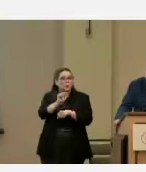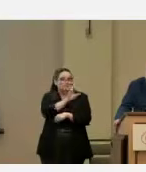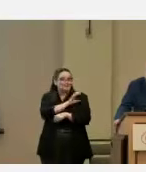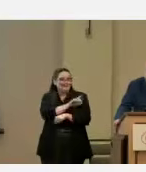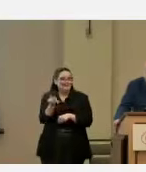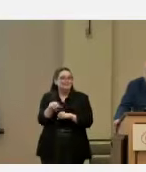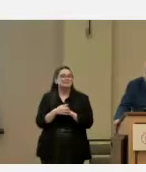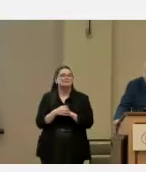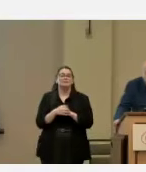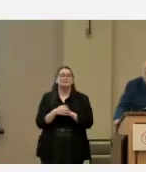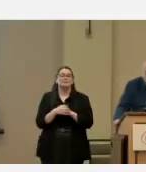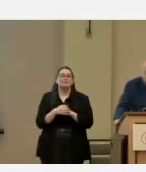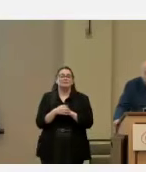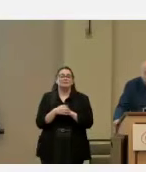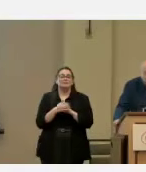But anyway,